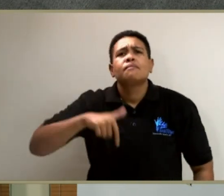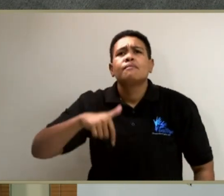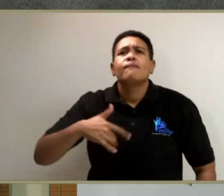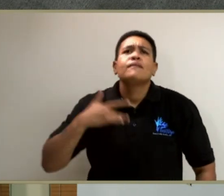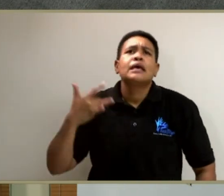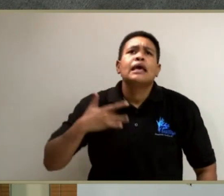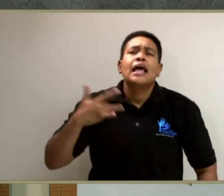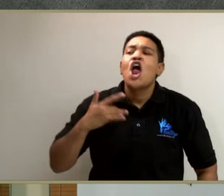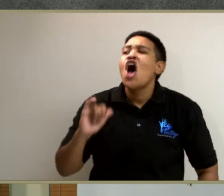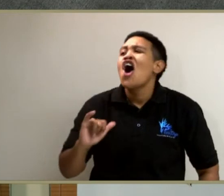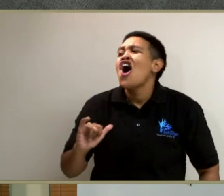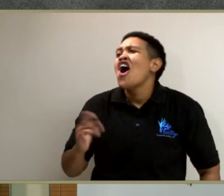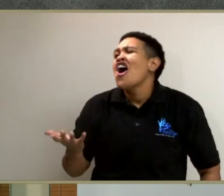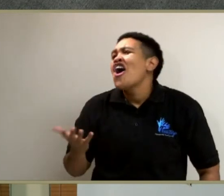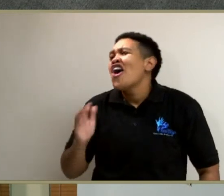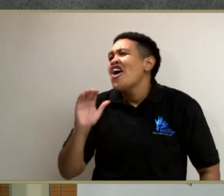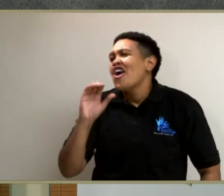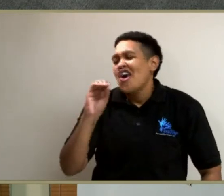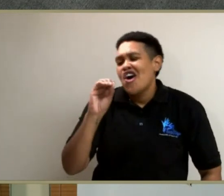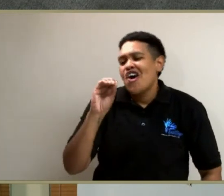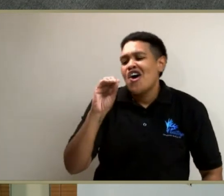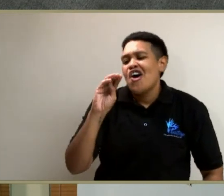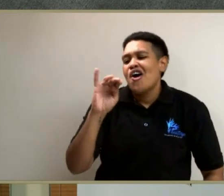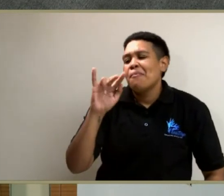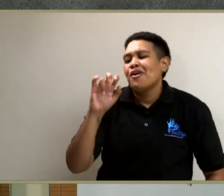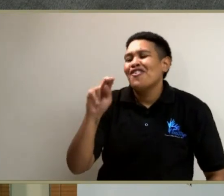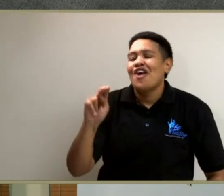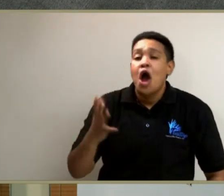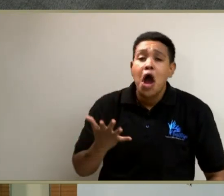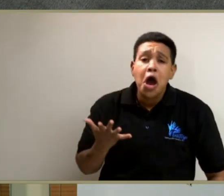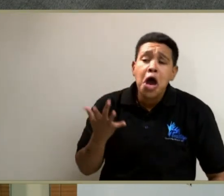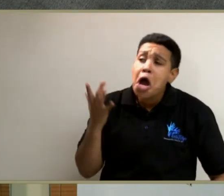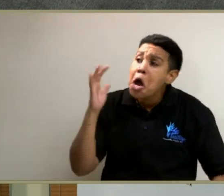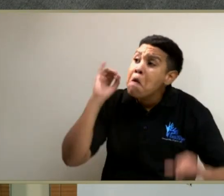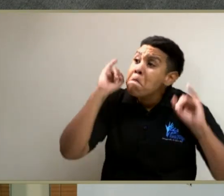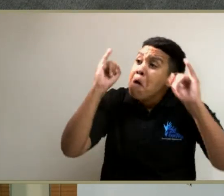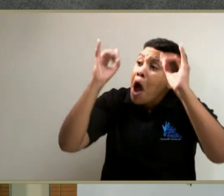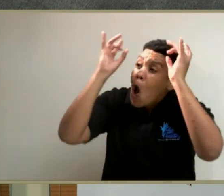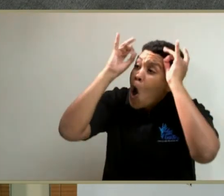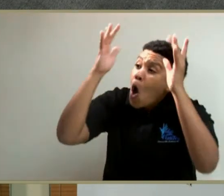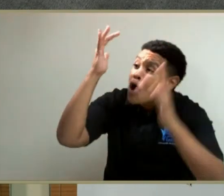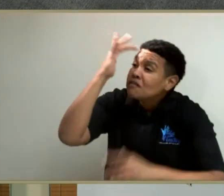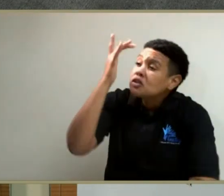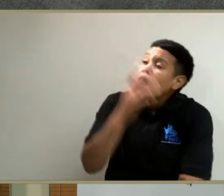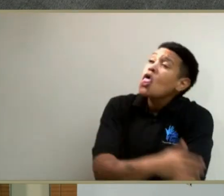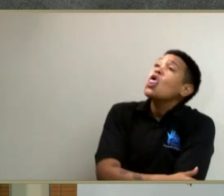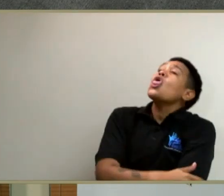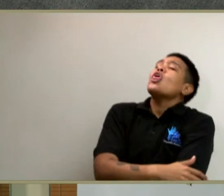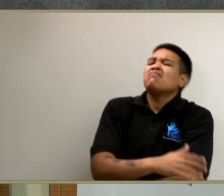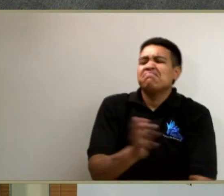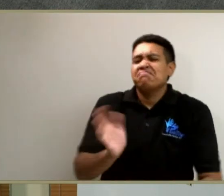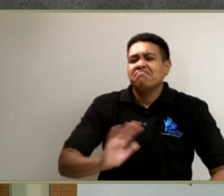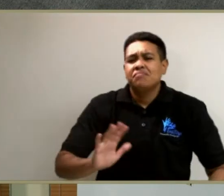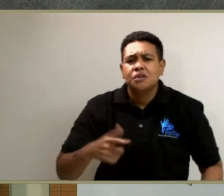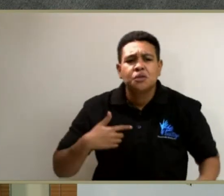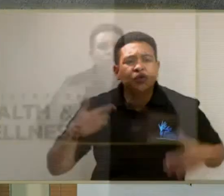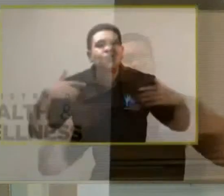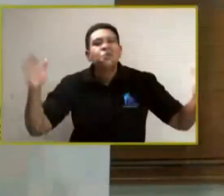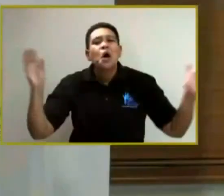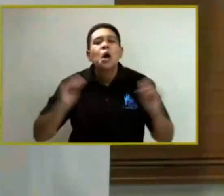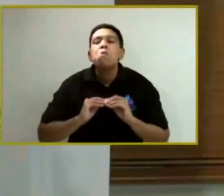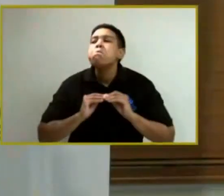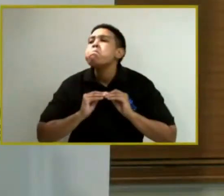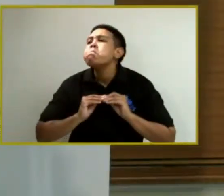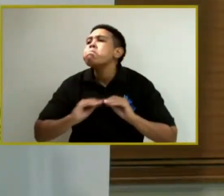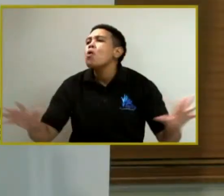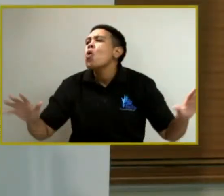that because Omicron is a mild illness, that we can pretty much let it run loose. You